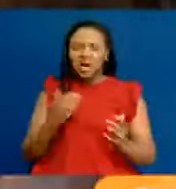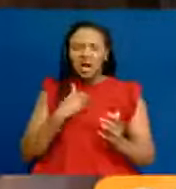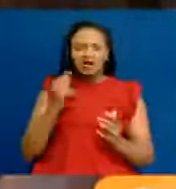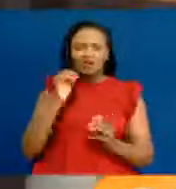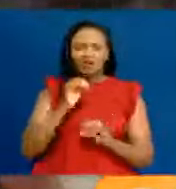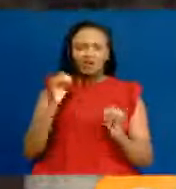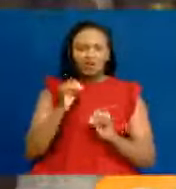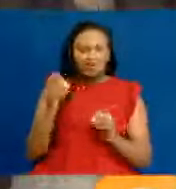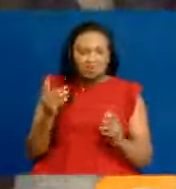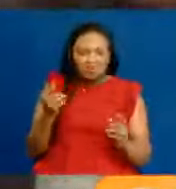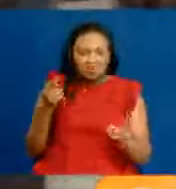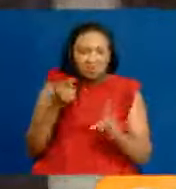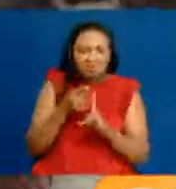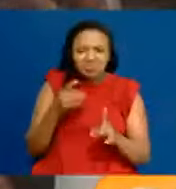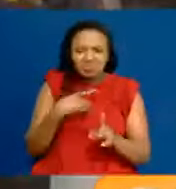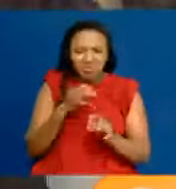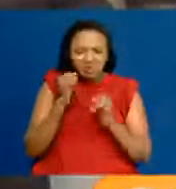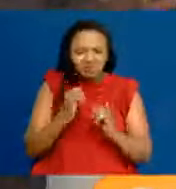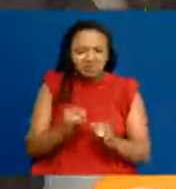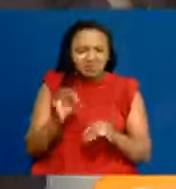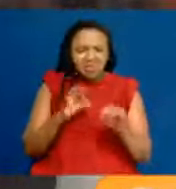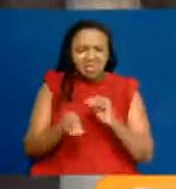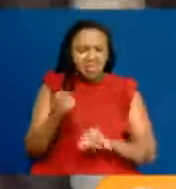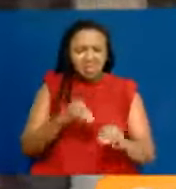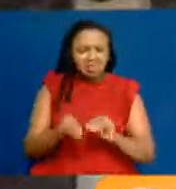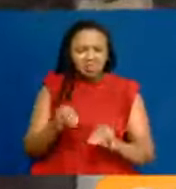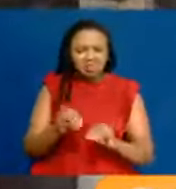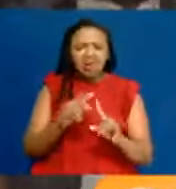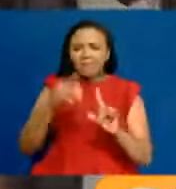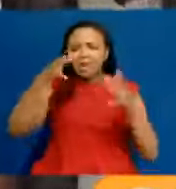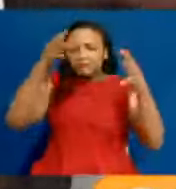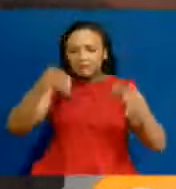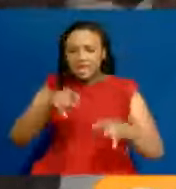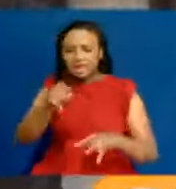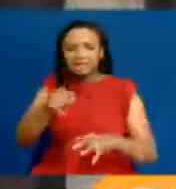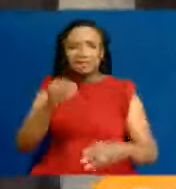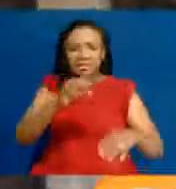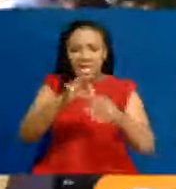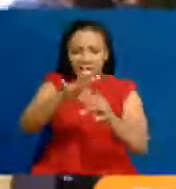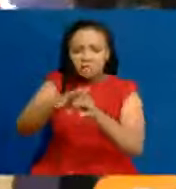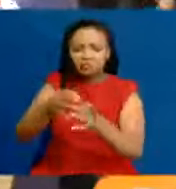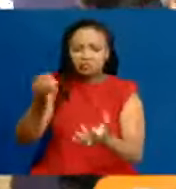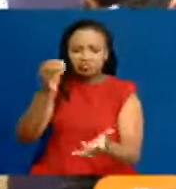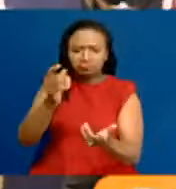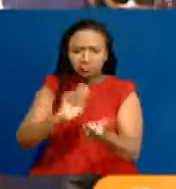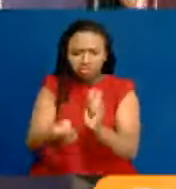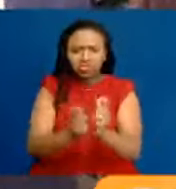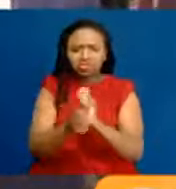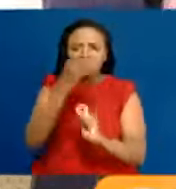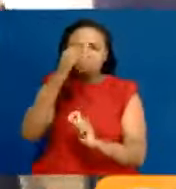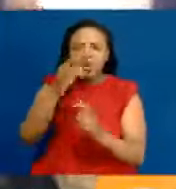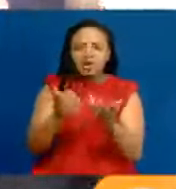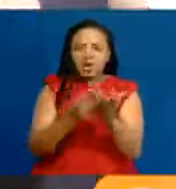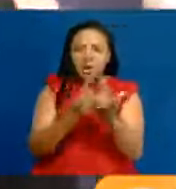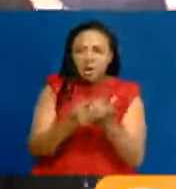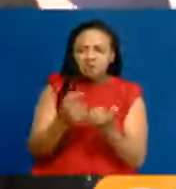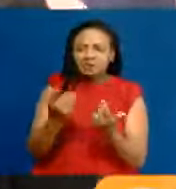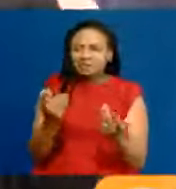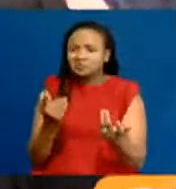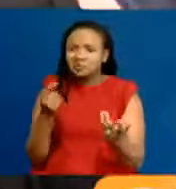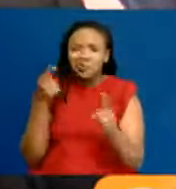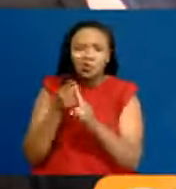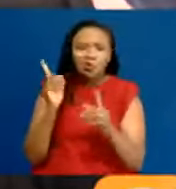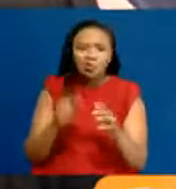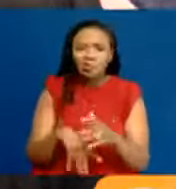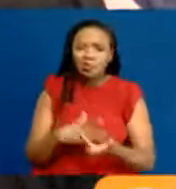a fresh election, noting that the decision to nullify the election was drastic and a recount was baseless as it would only be a